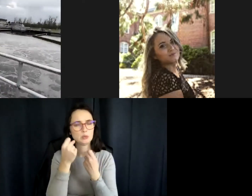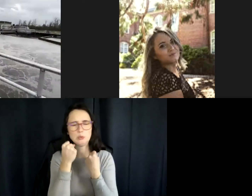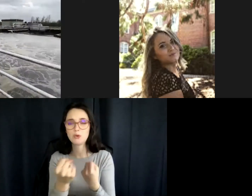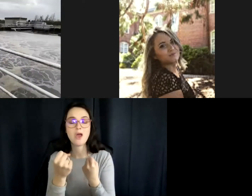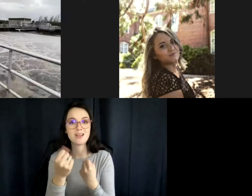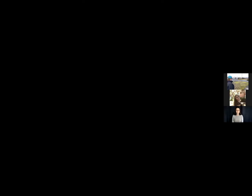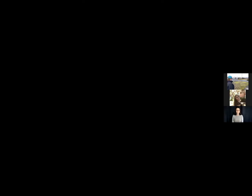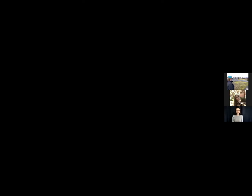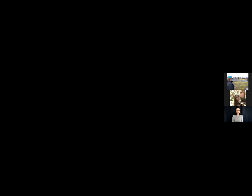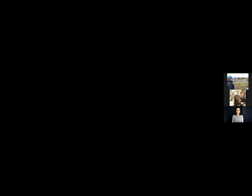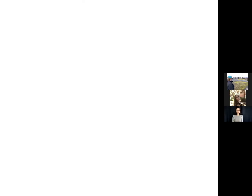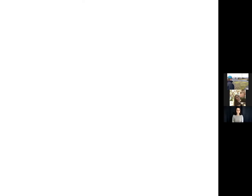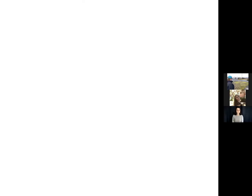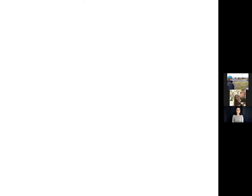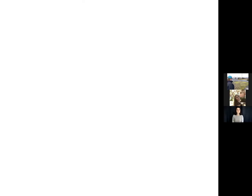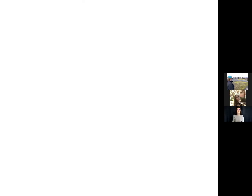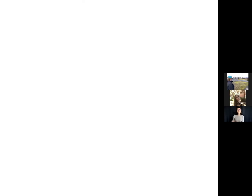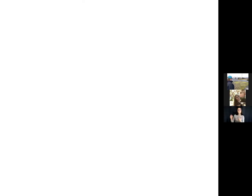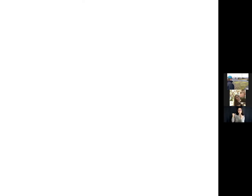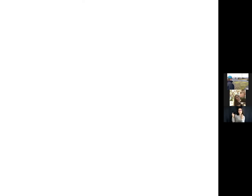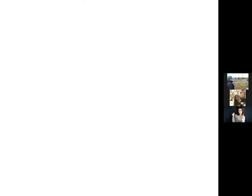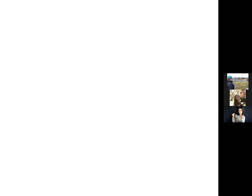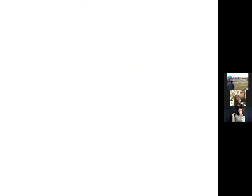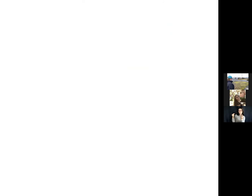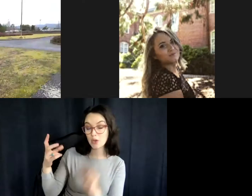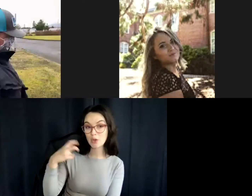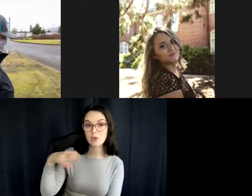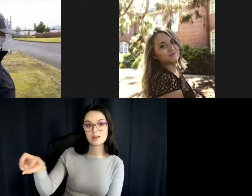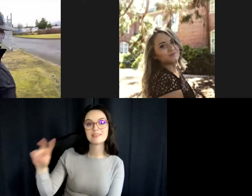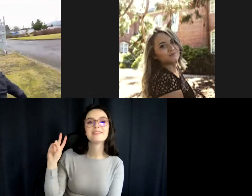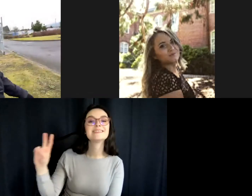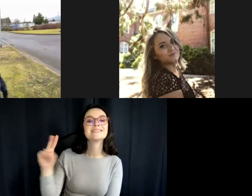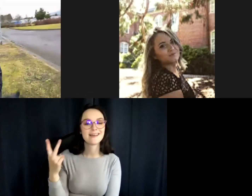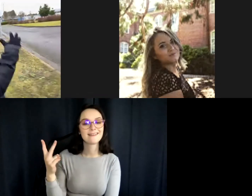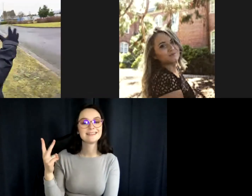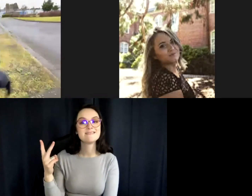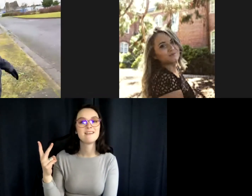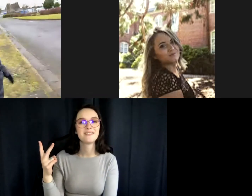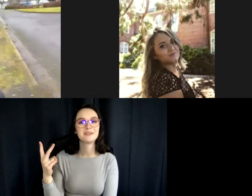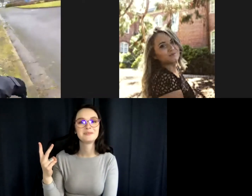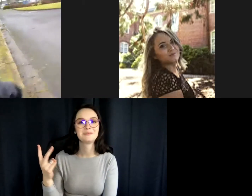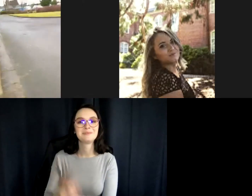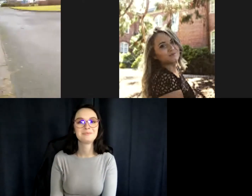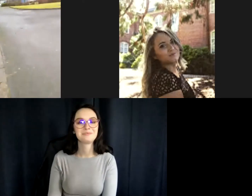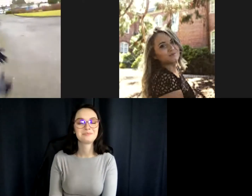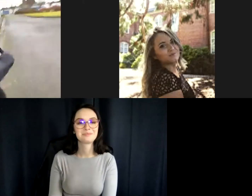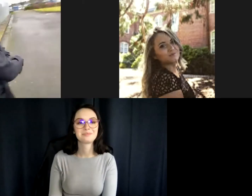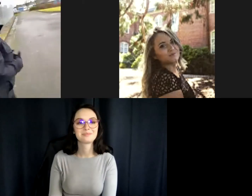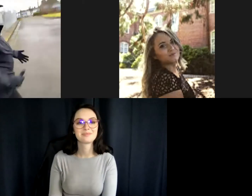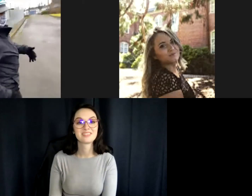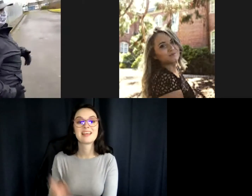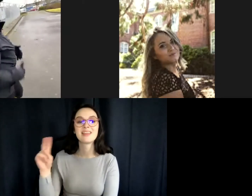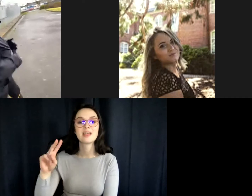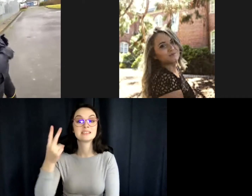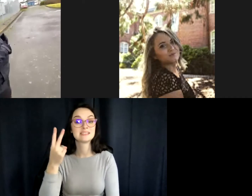period. So we're going to now finish through the aeration basins, and we're going to walk to the secondary clarifiers. And